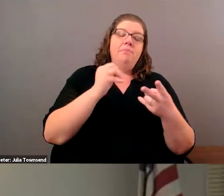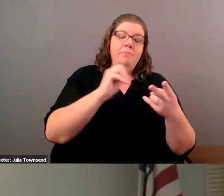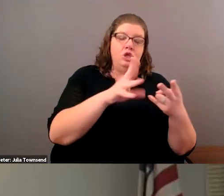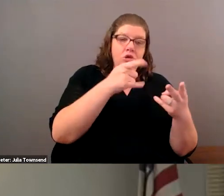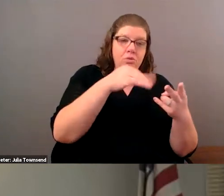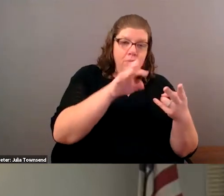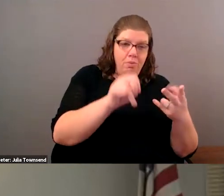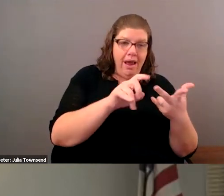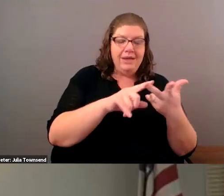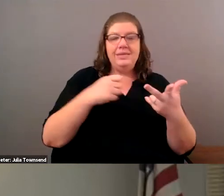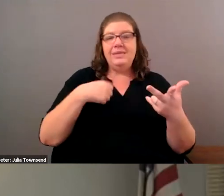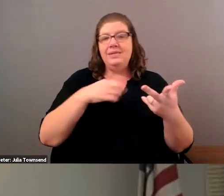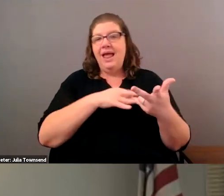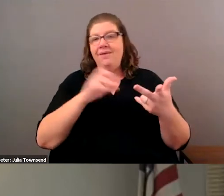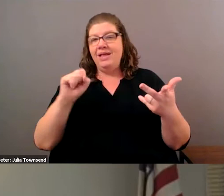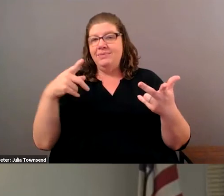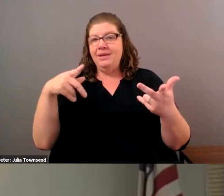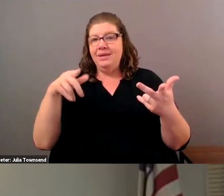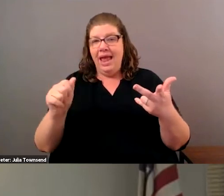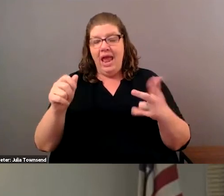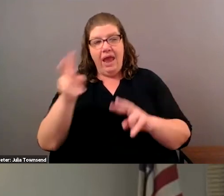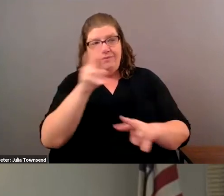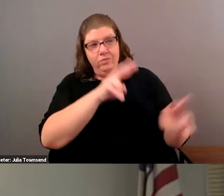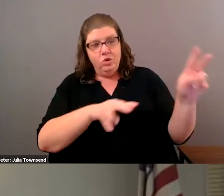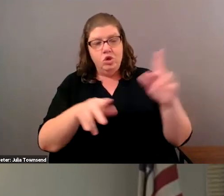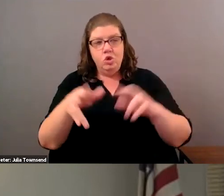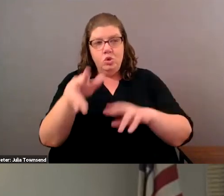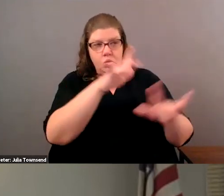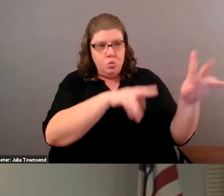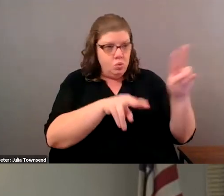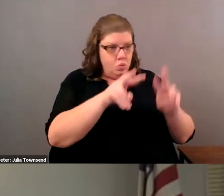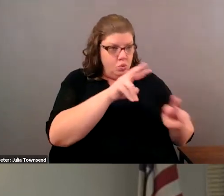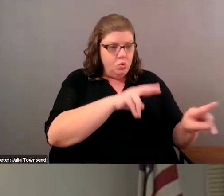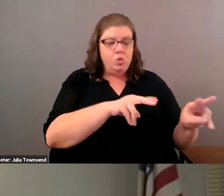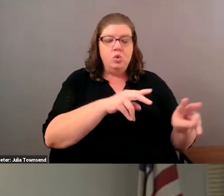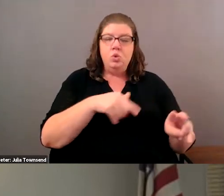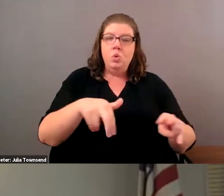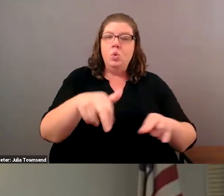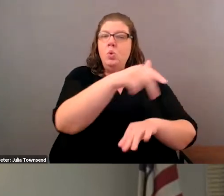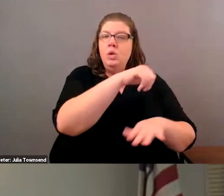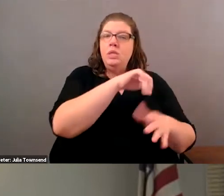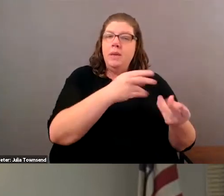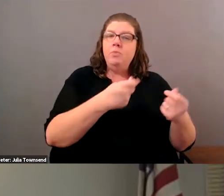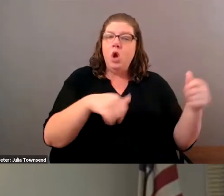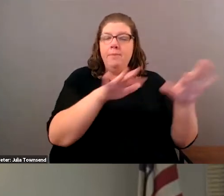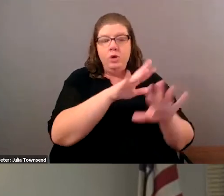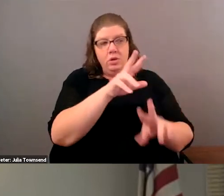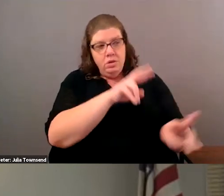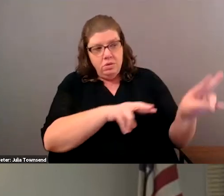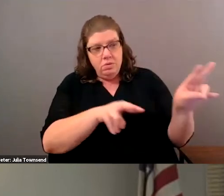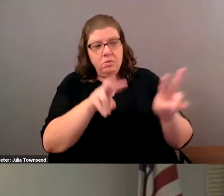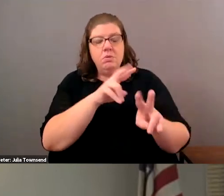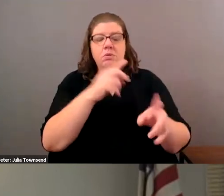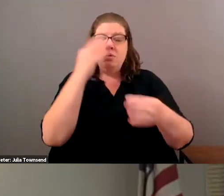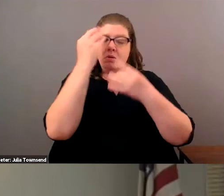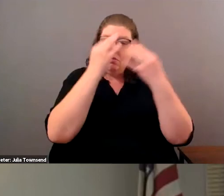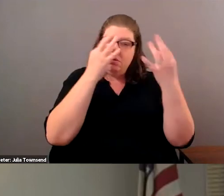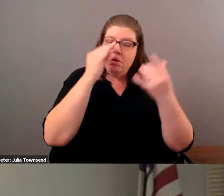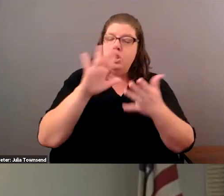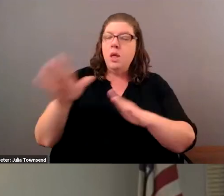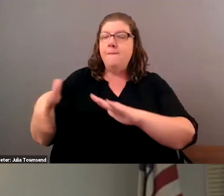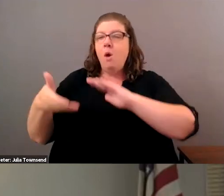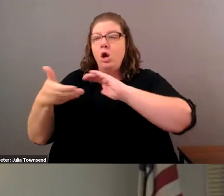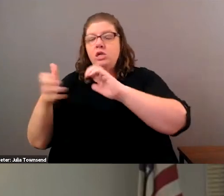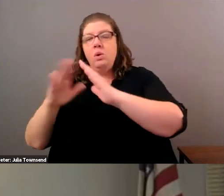toured the property and spent, much time and given this much thought. The partnership with the Housing